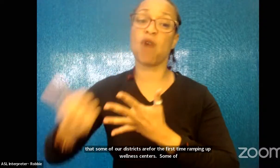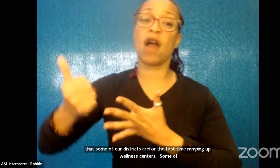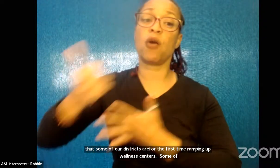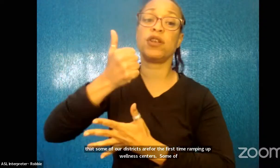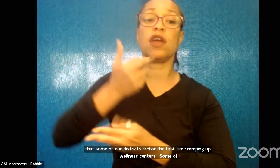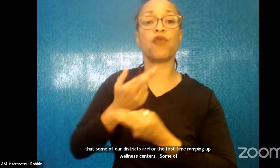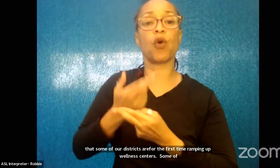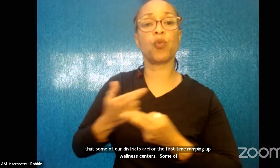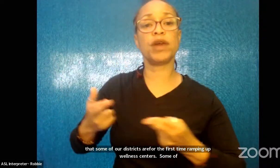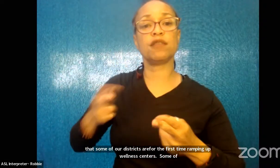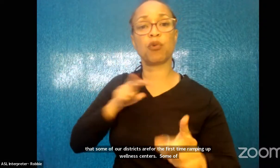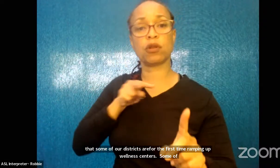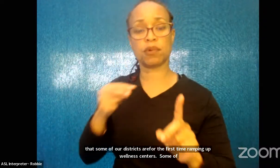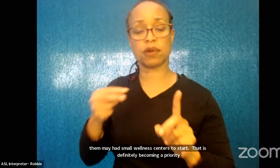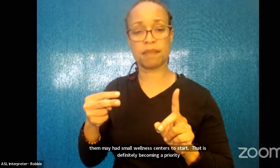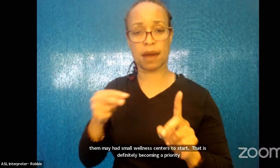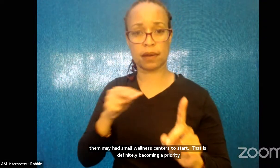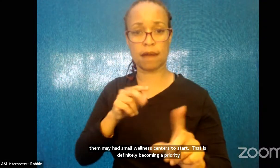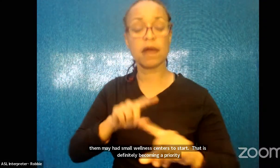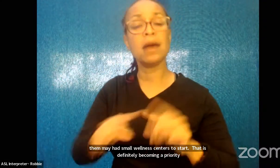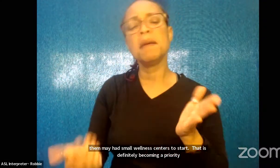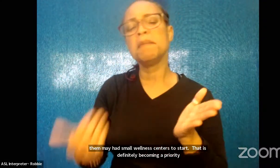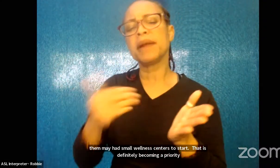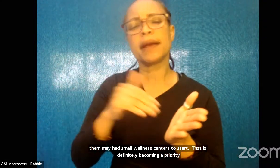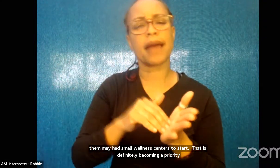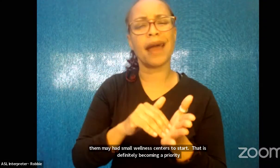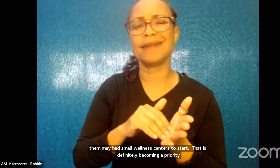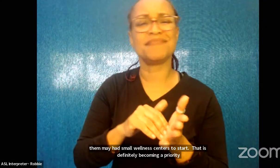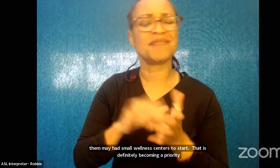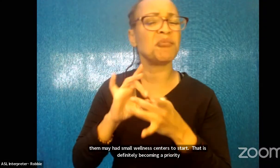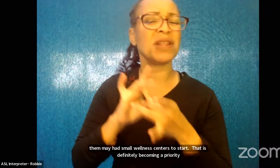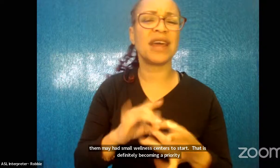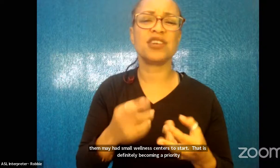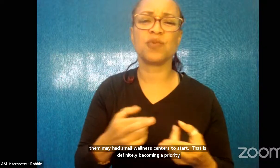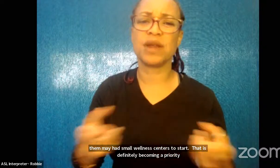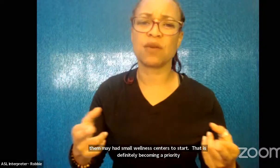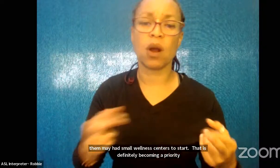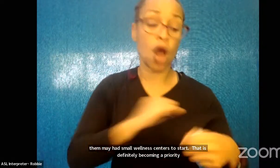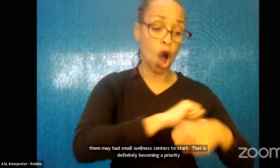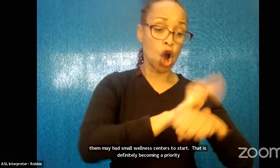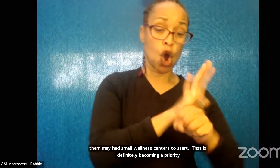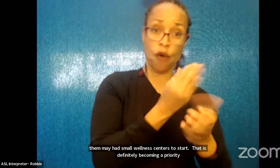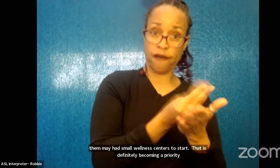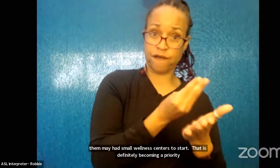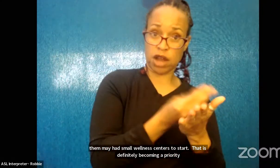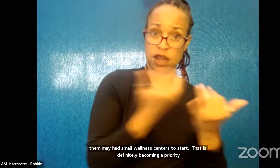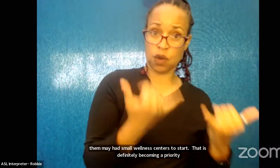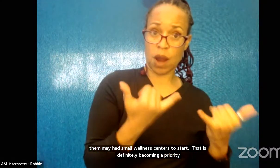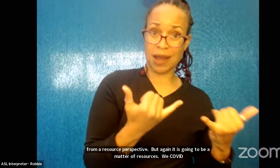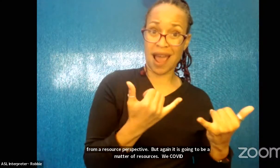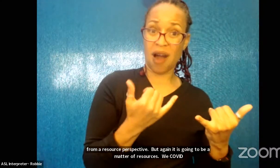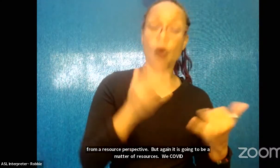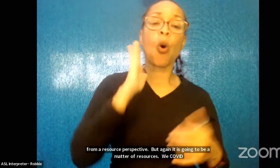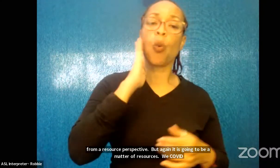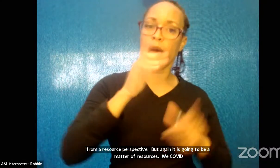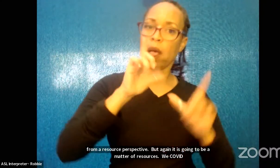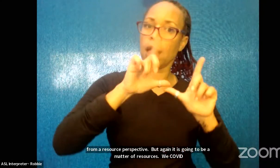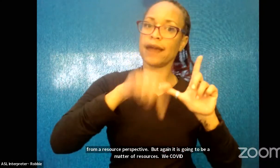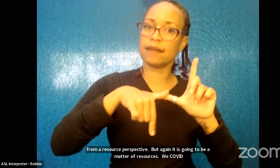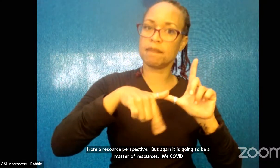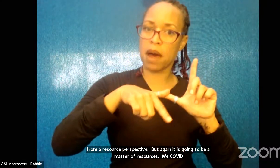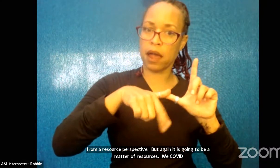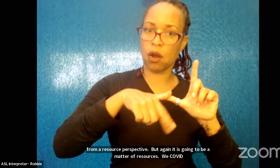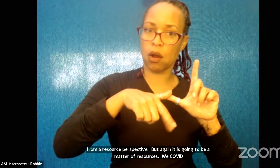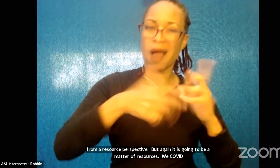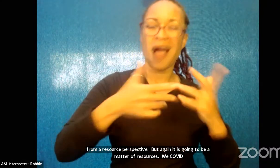perspective. But again, it's going to be a matter of resources. We have COVID funding in our schools right now that will expire at some point, probably by